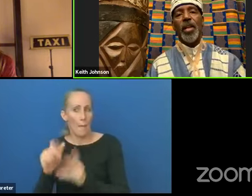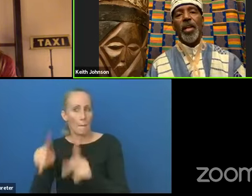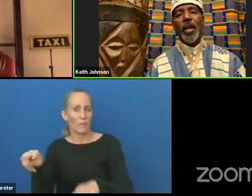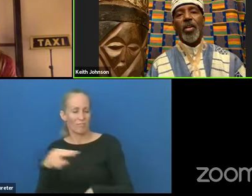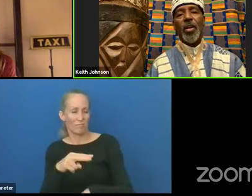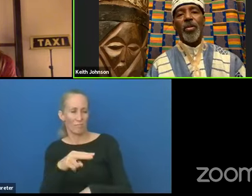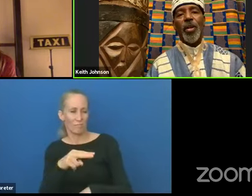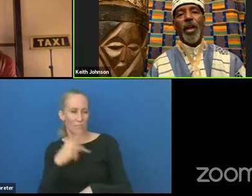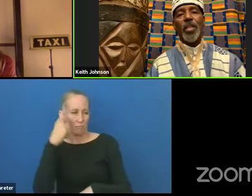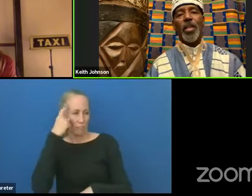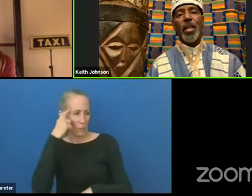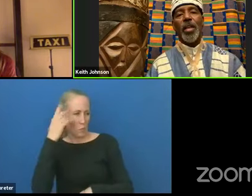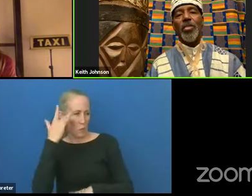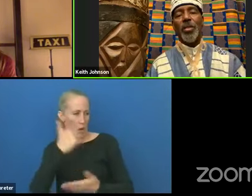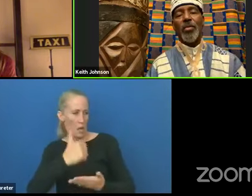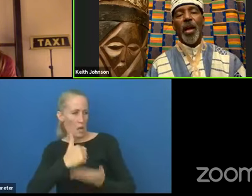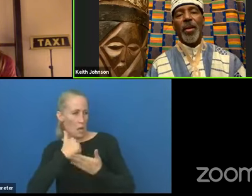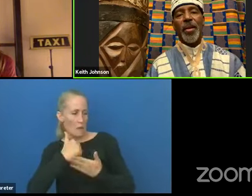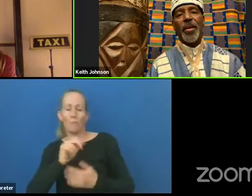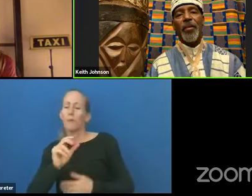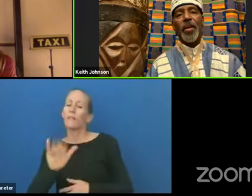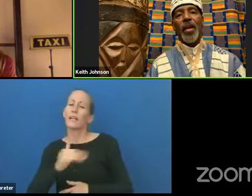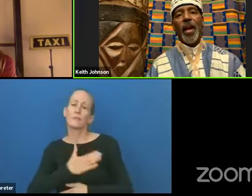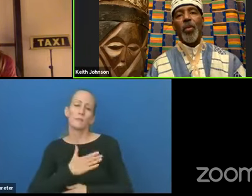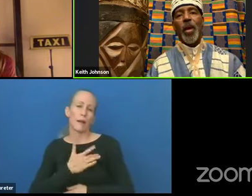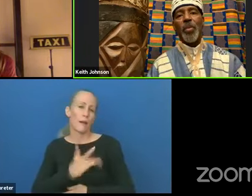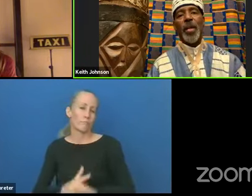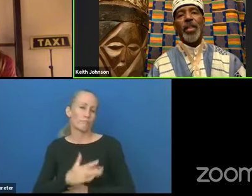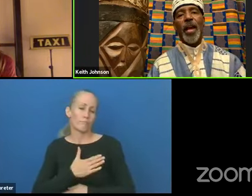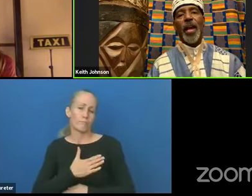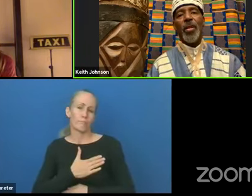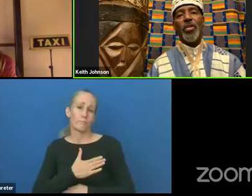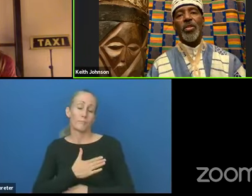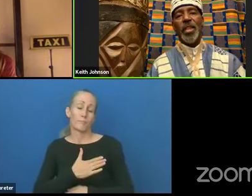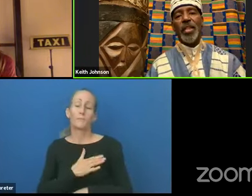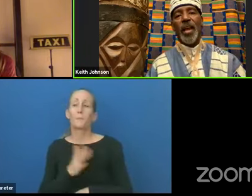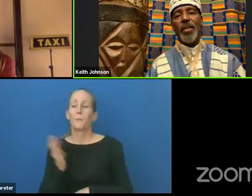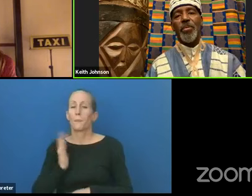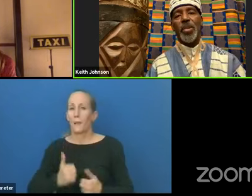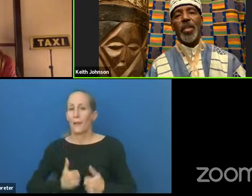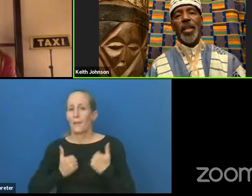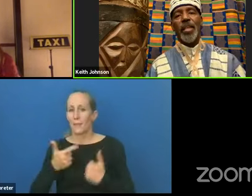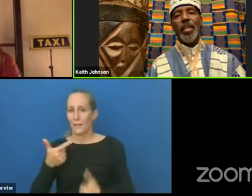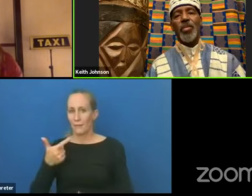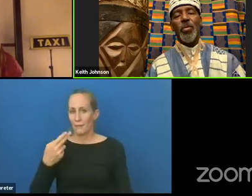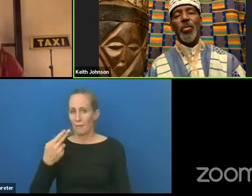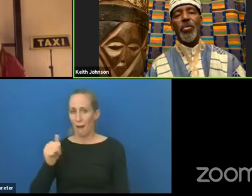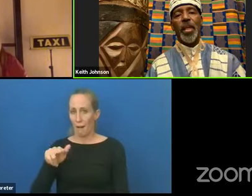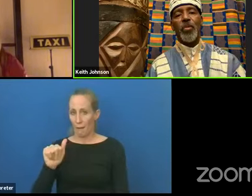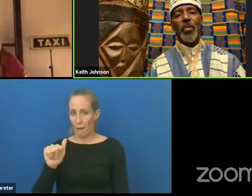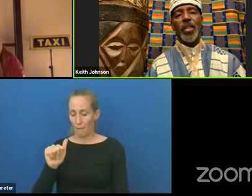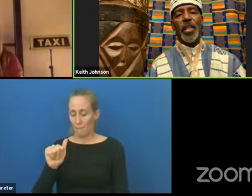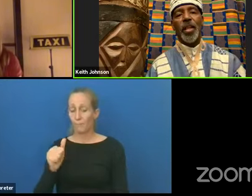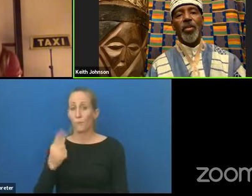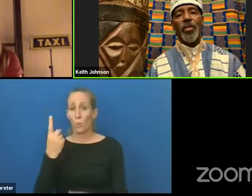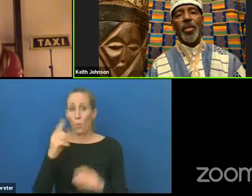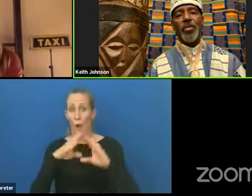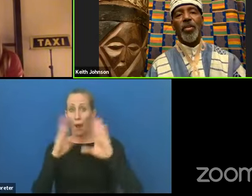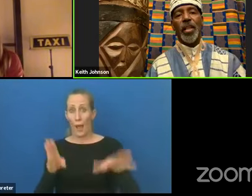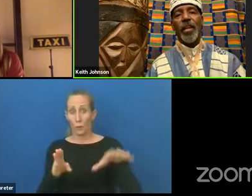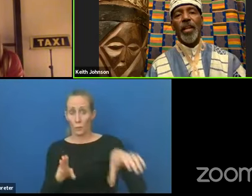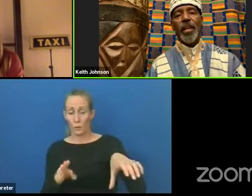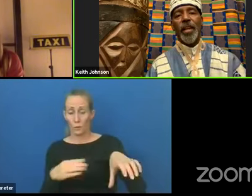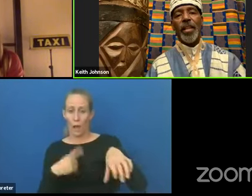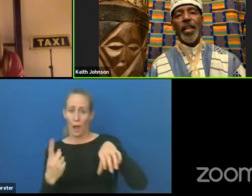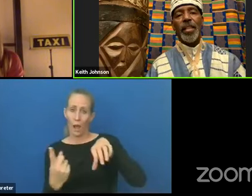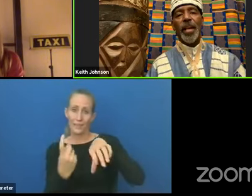nature. I learned when I was in the country of Ghana. I walked past a house 3 times, and these group of men were sitting under a